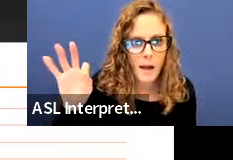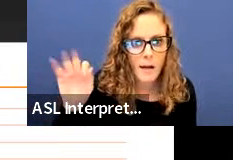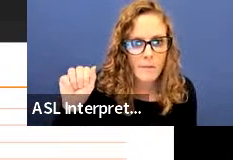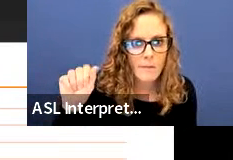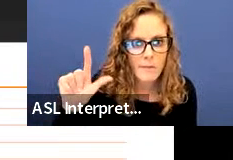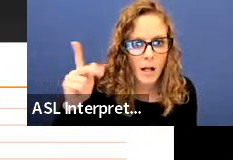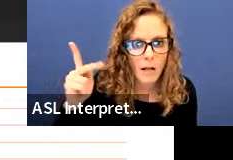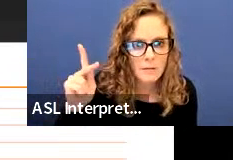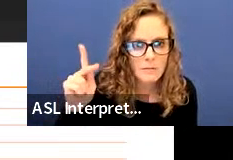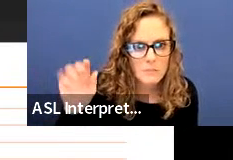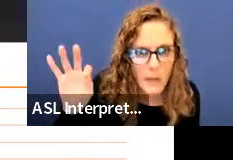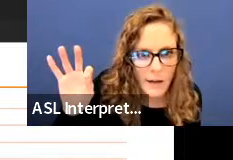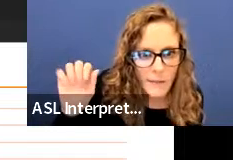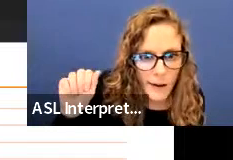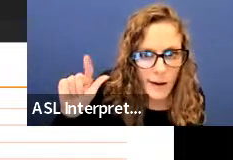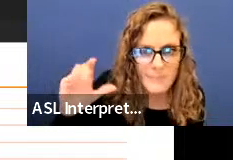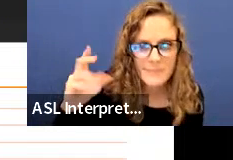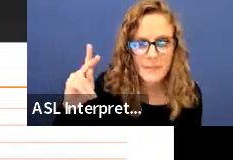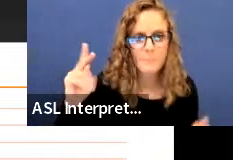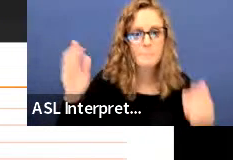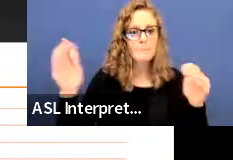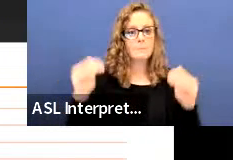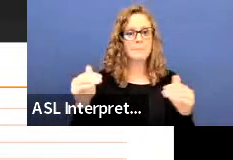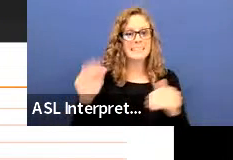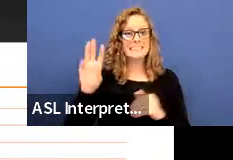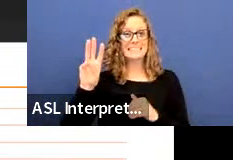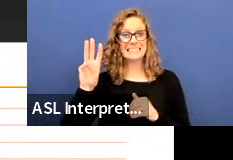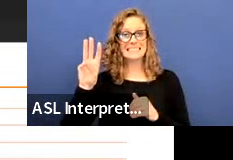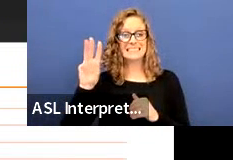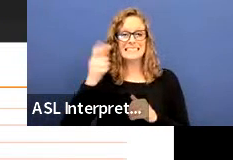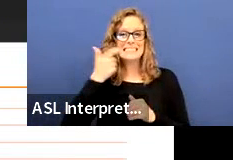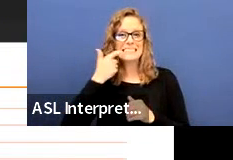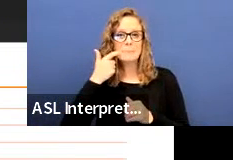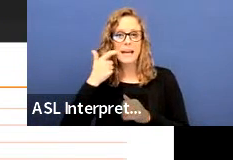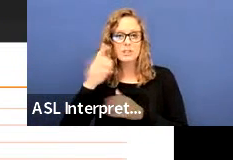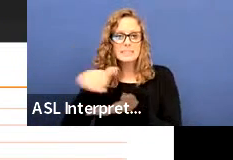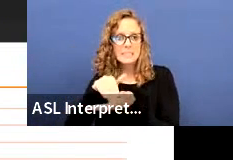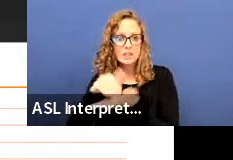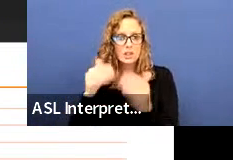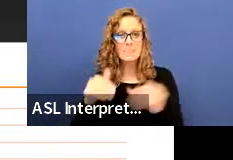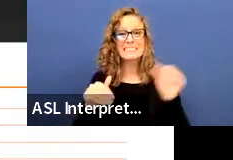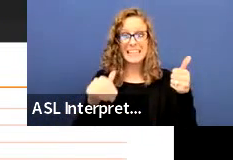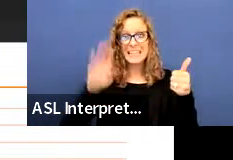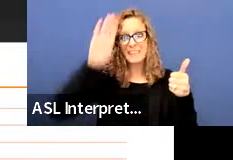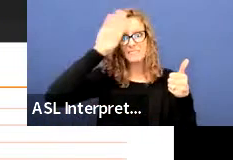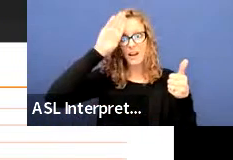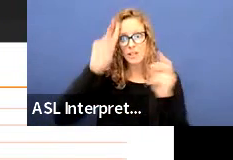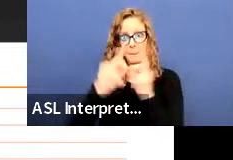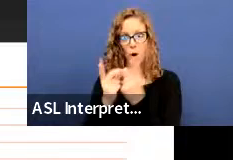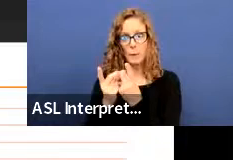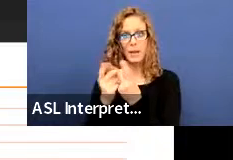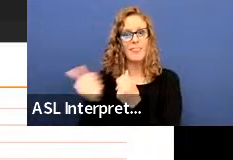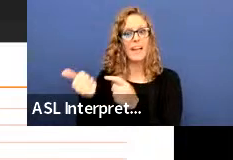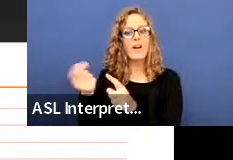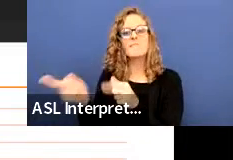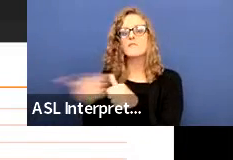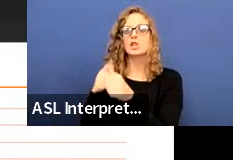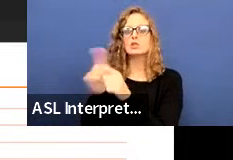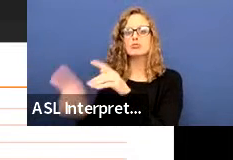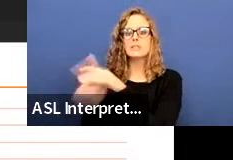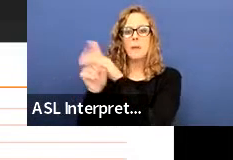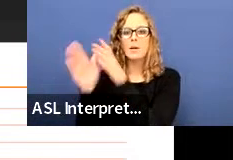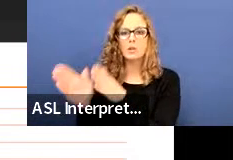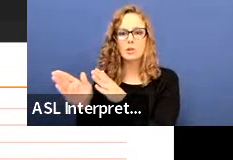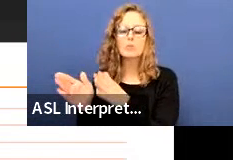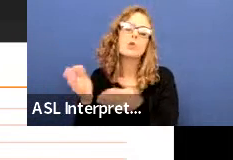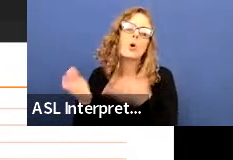centers, 10 fire departments, and they are our first responder advanced life support. So you may have maybe